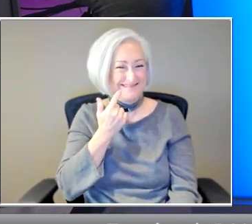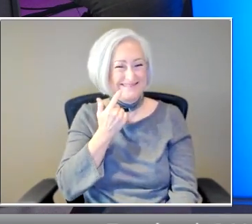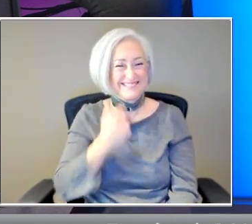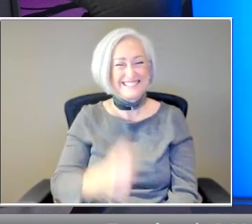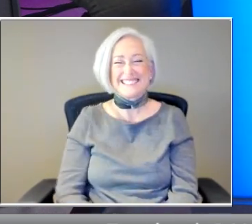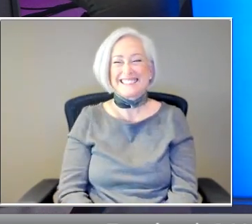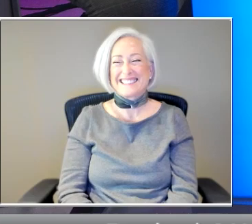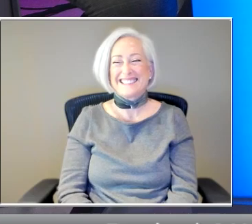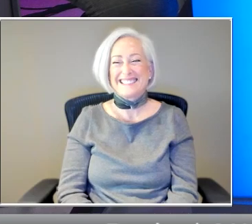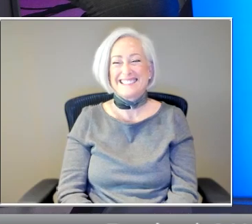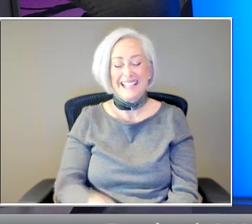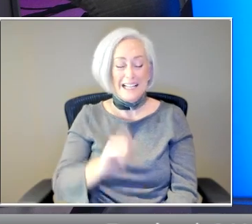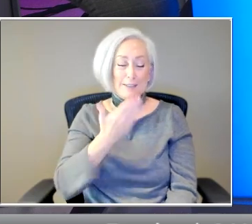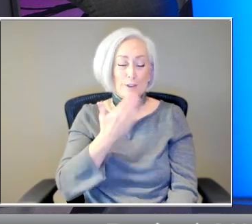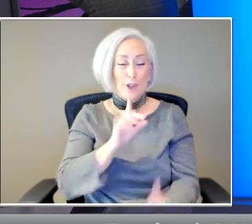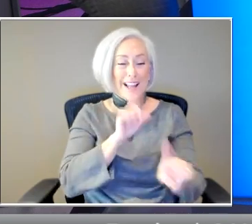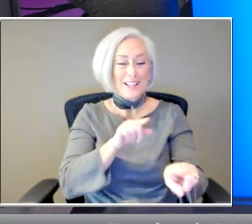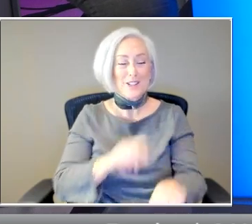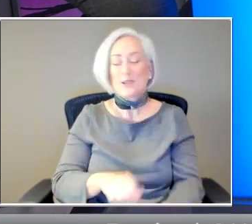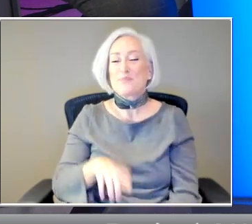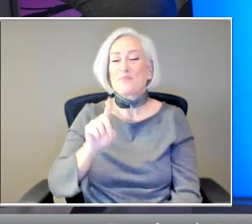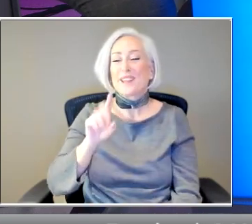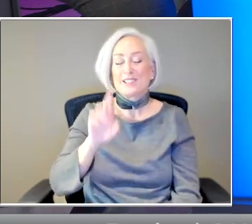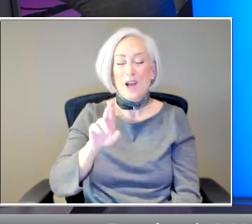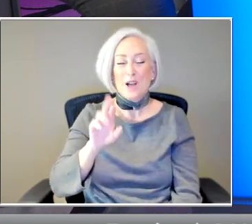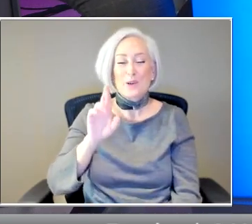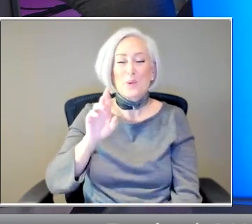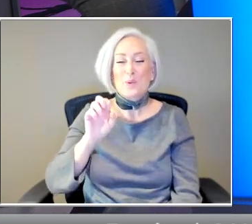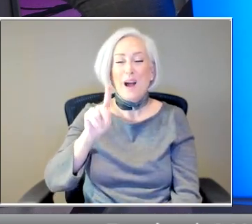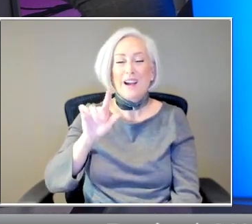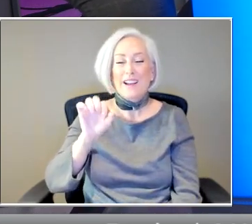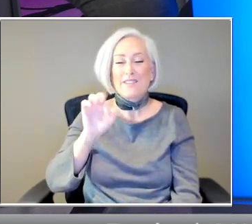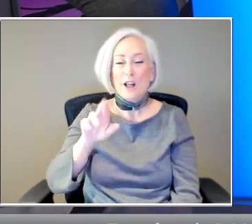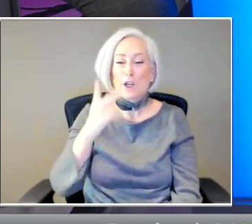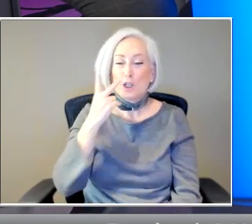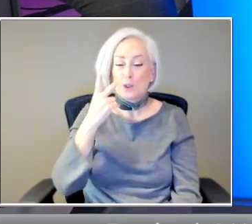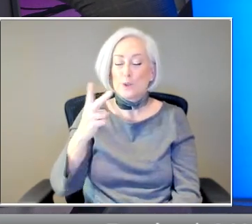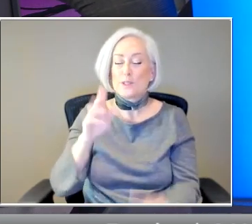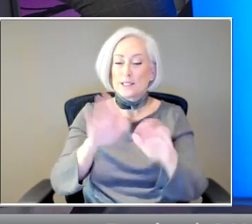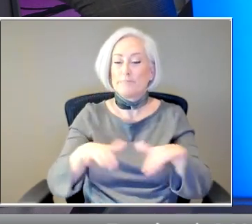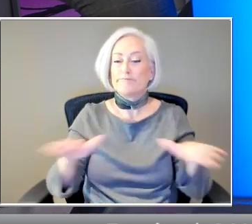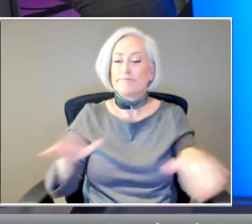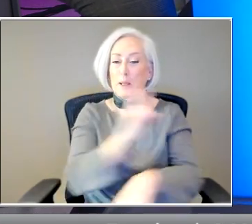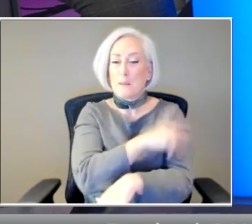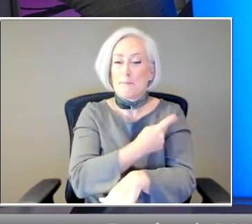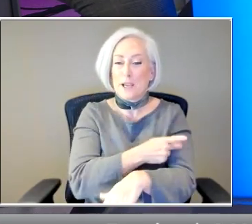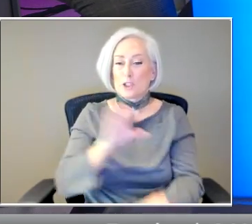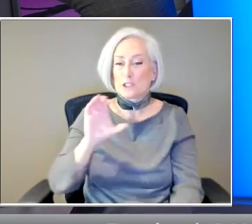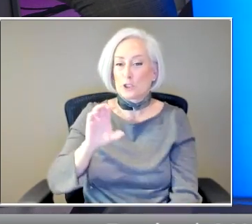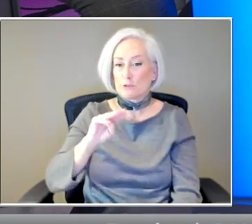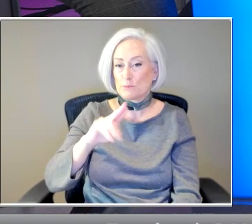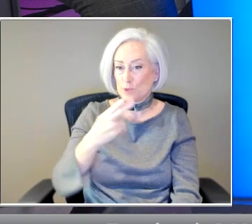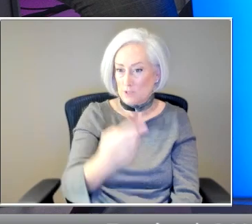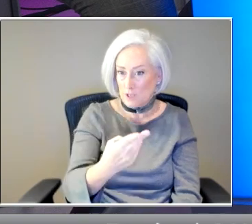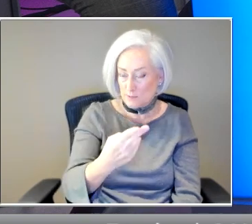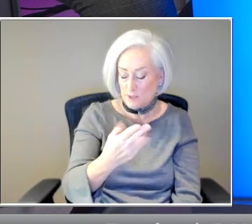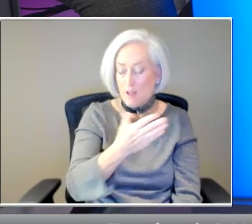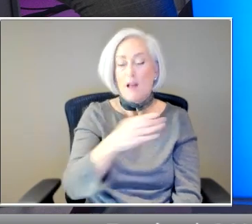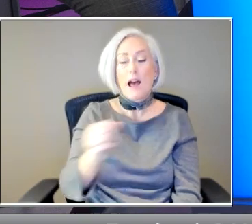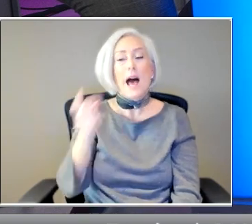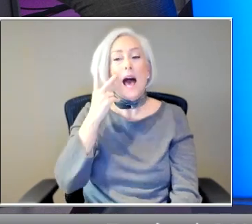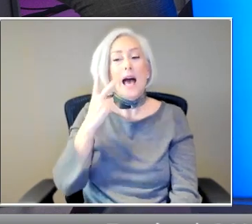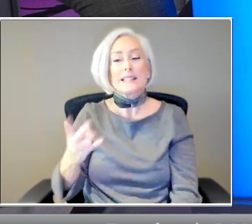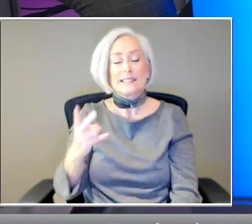That's a good answer. Dr. Rockefeller, you see pediatric patients at Children's Mercy. You also see, as we've been talking about, patients here, you